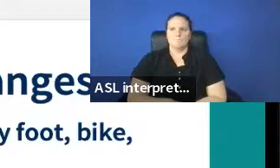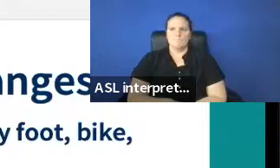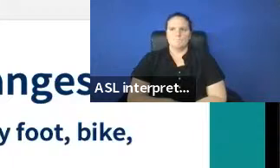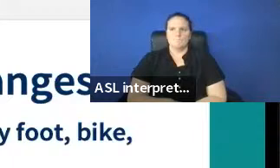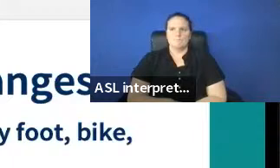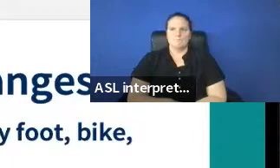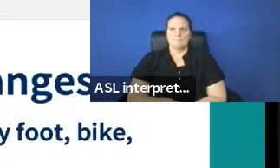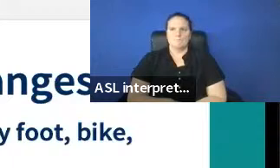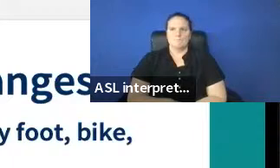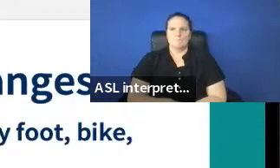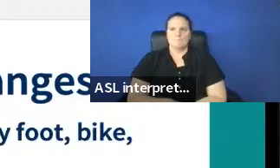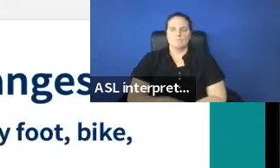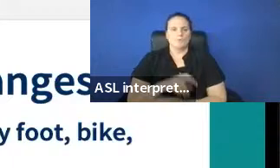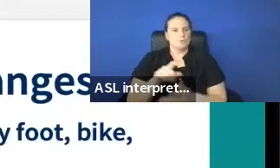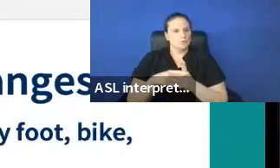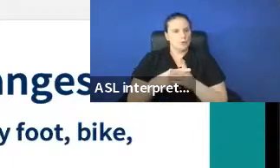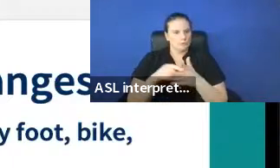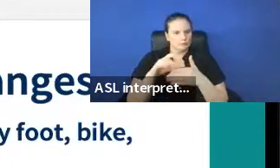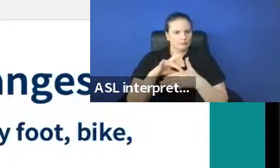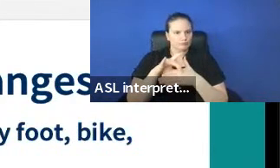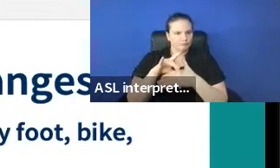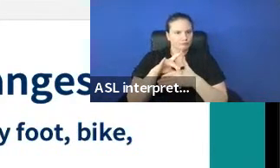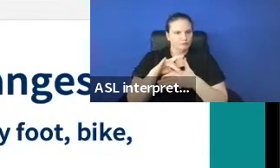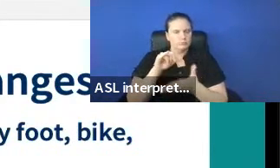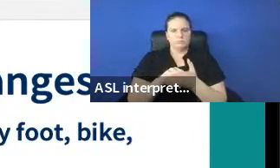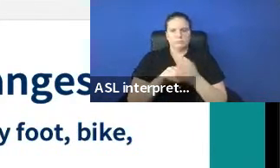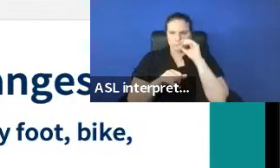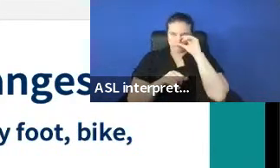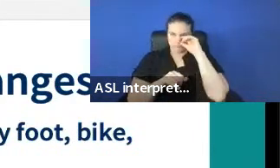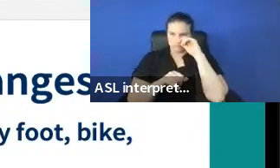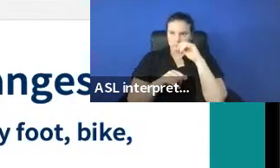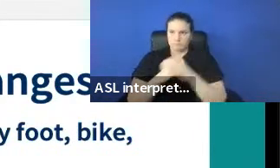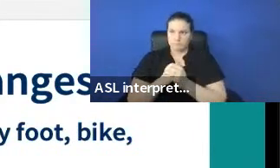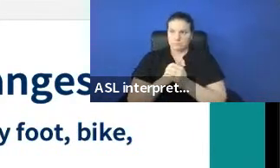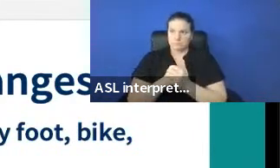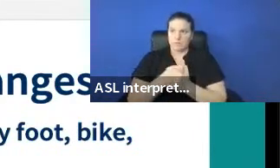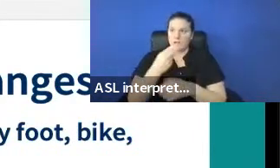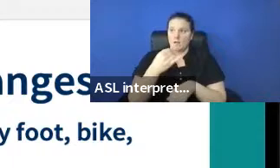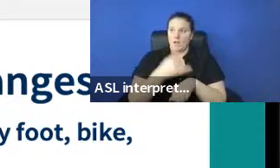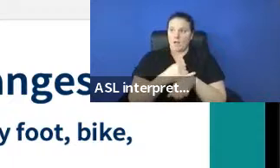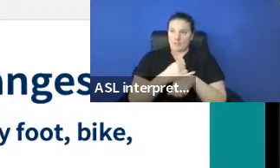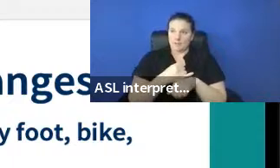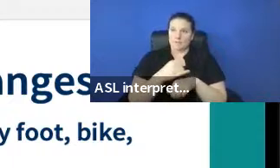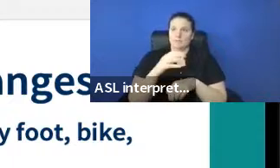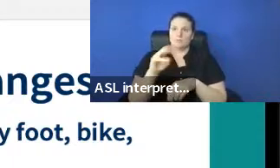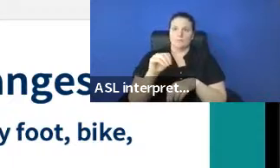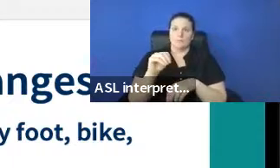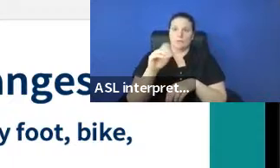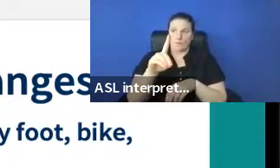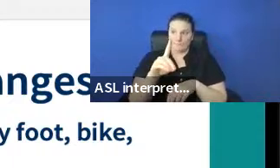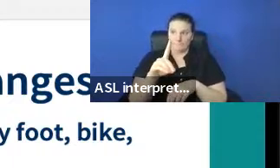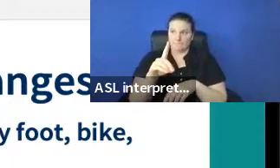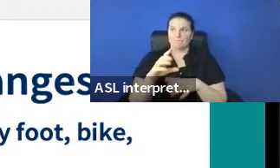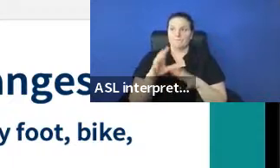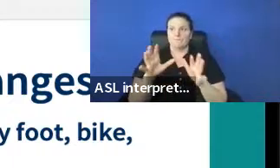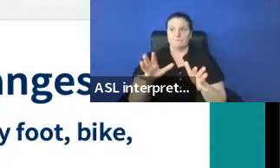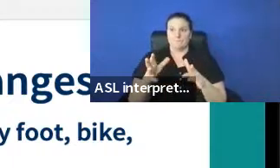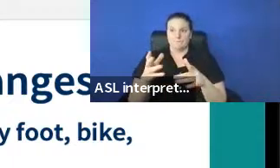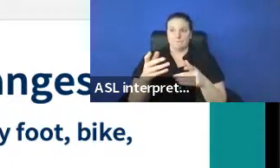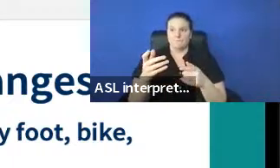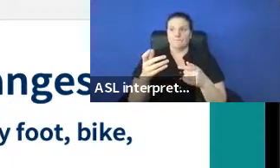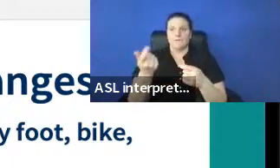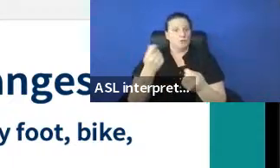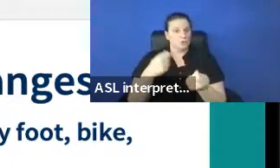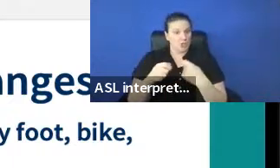So getting to the meat, Hayden Island and the Marine Drive interchanges. We're looking at different options